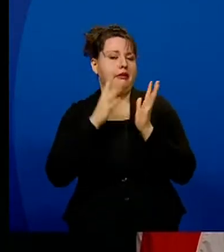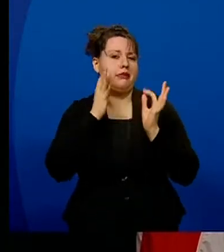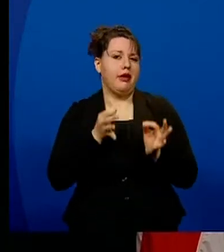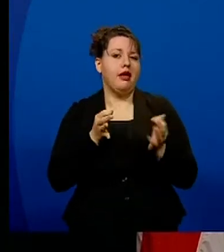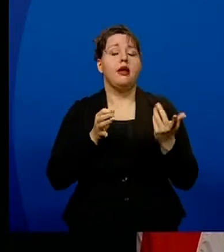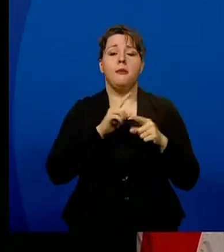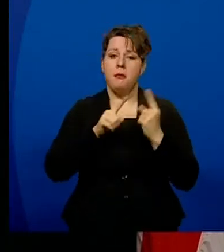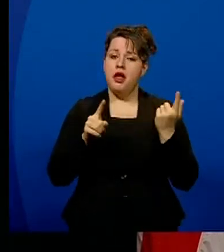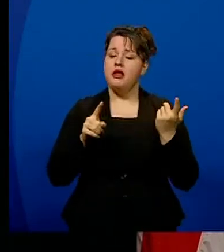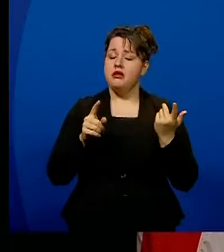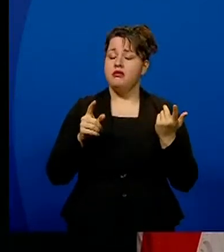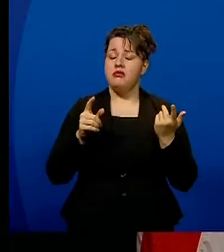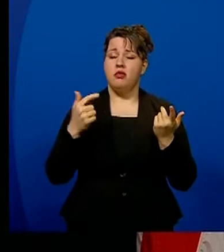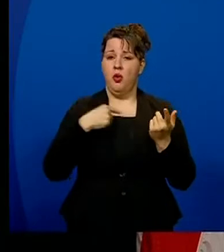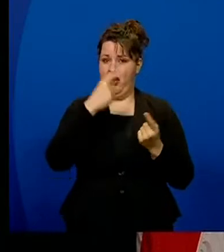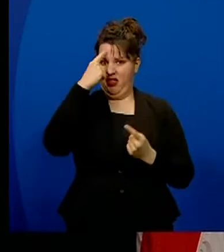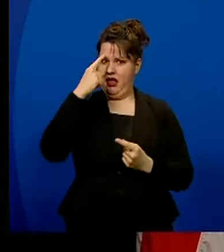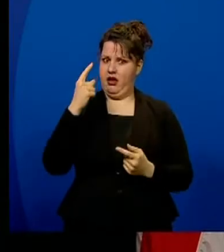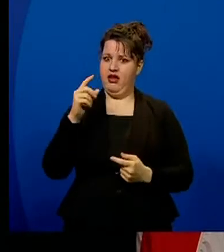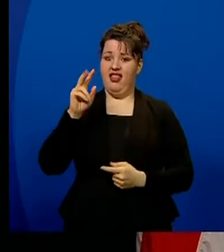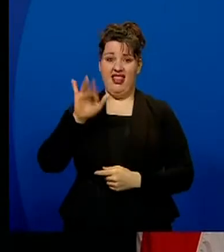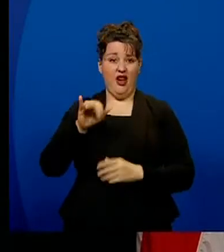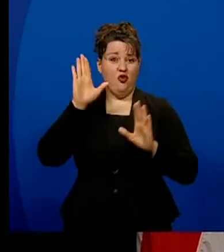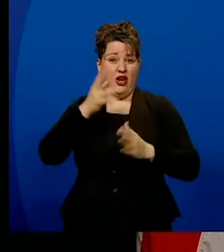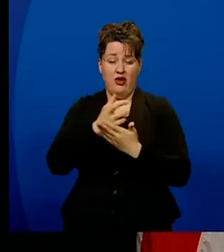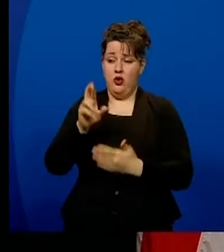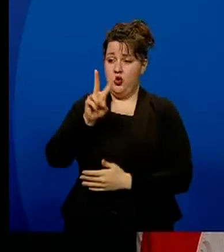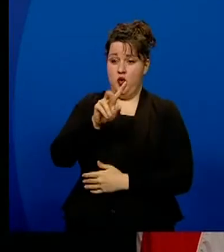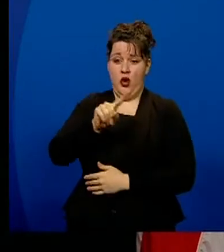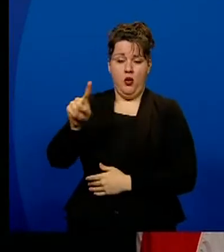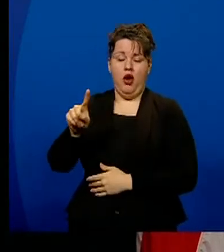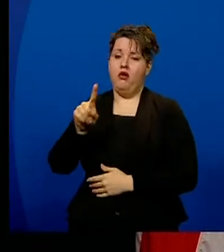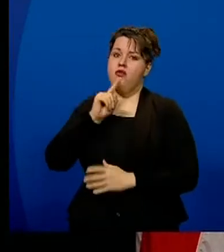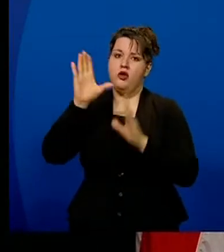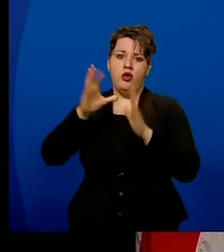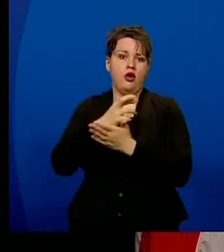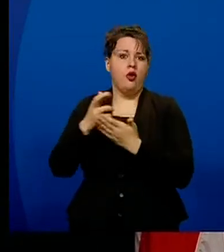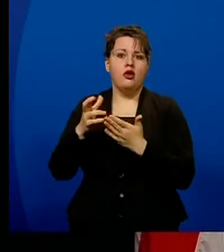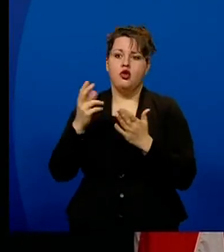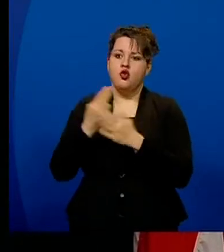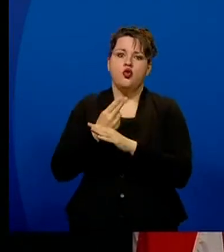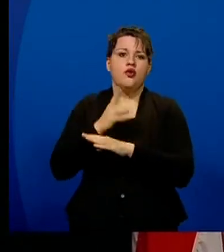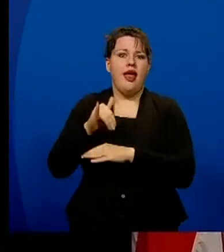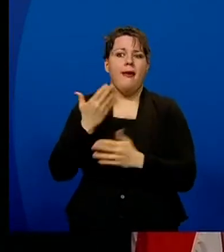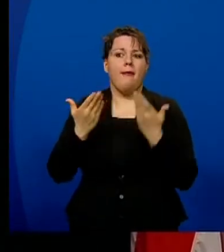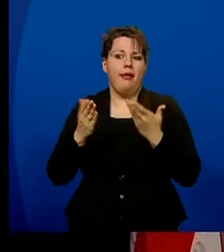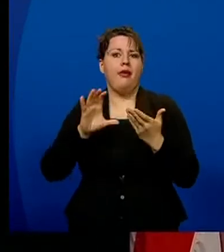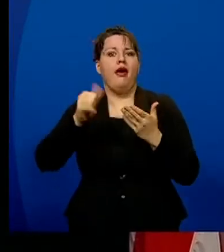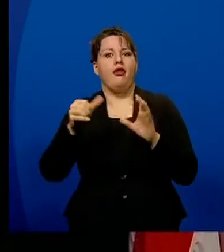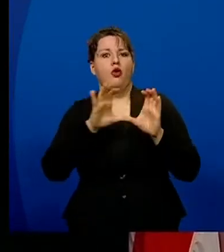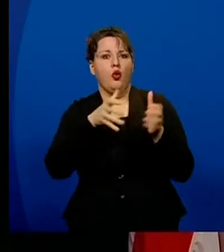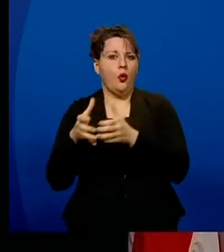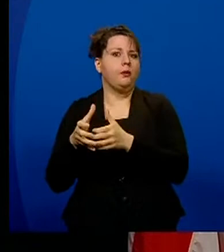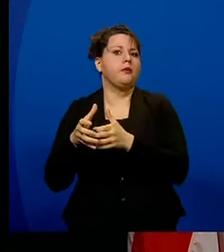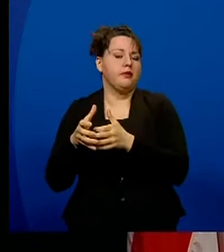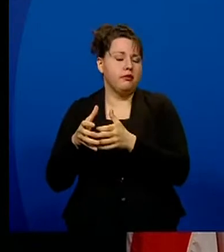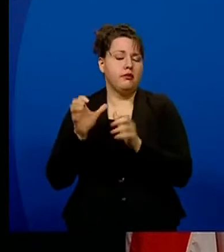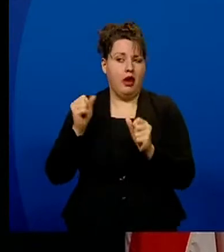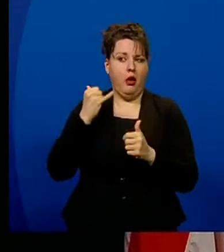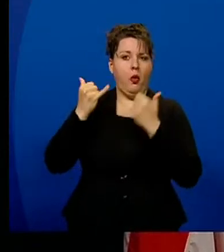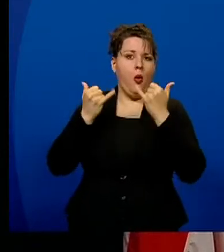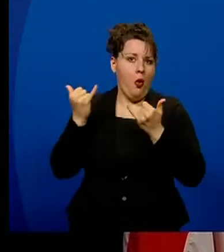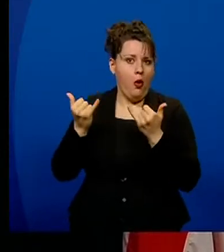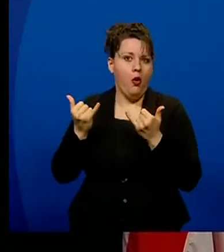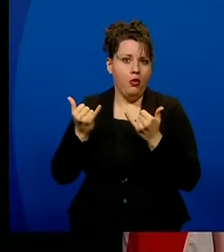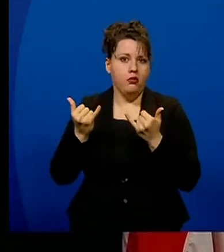it makes sense to utilize this great resource to really address maybe some other areas where we can be